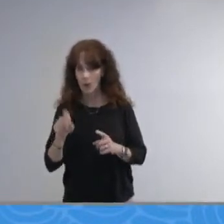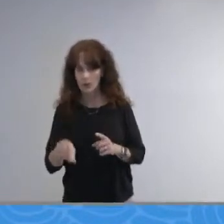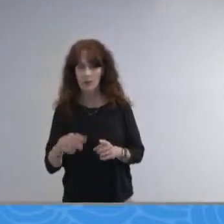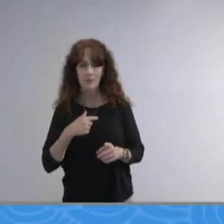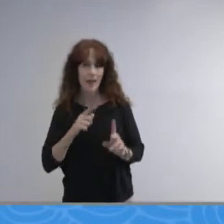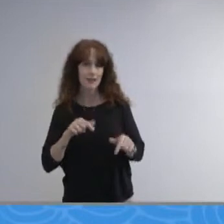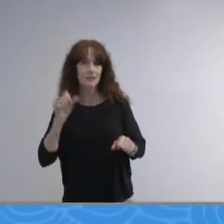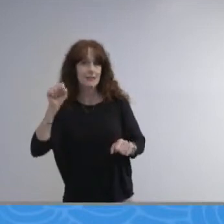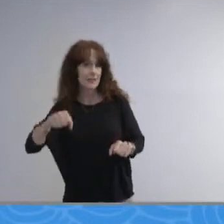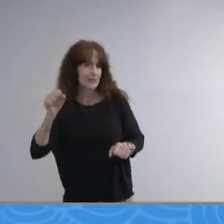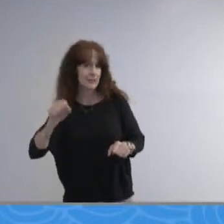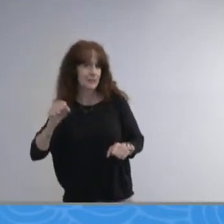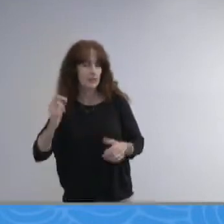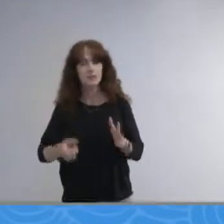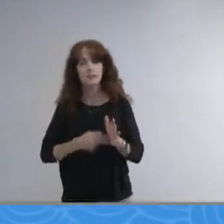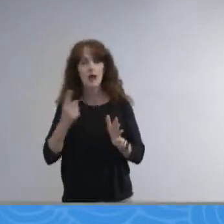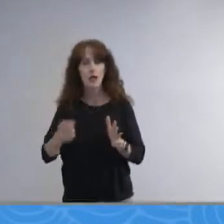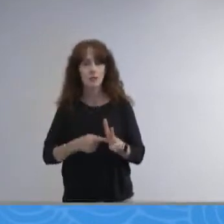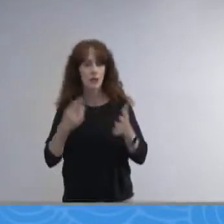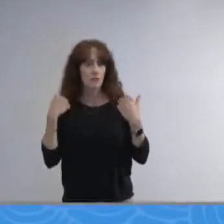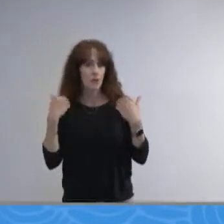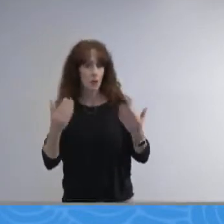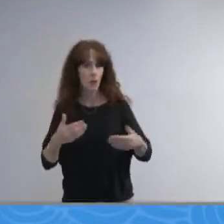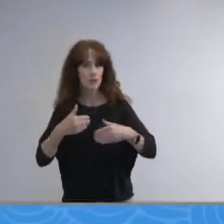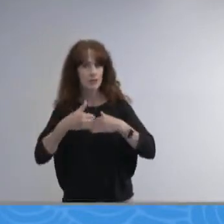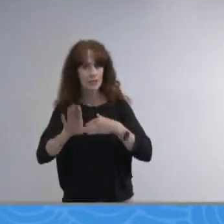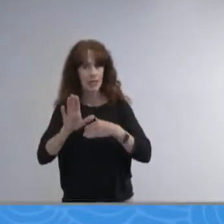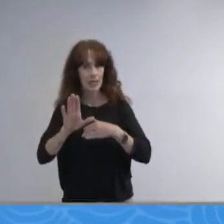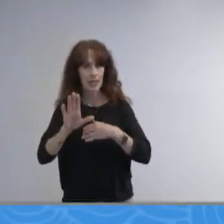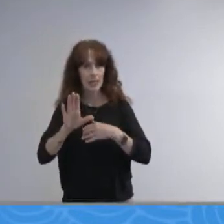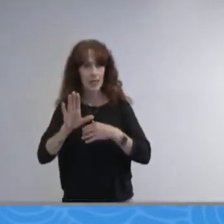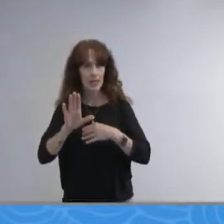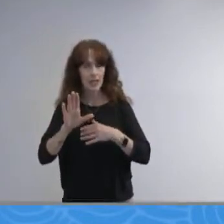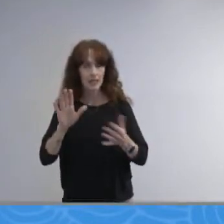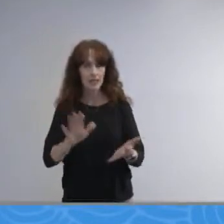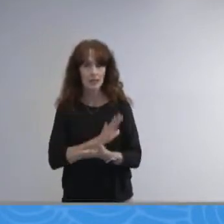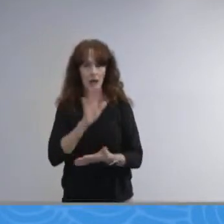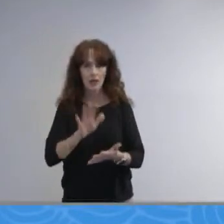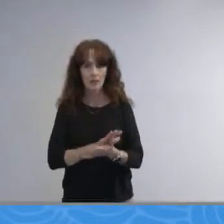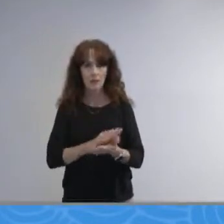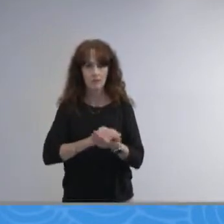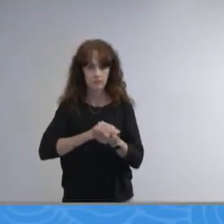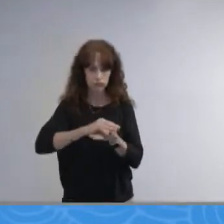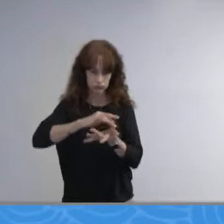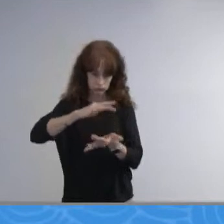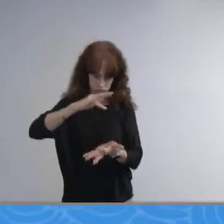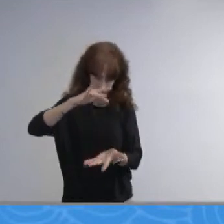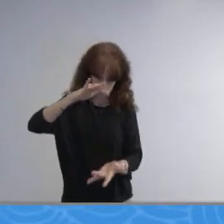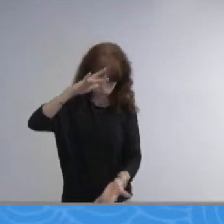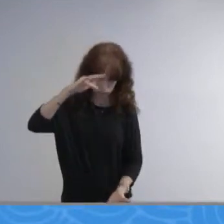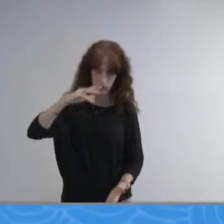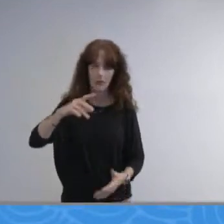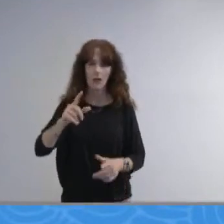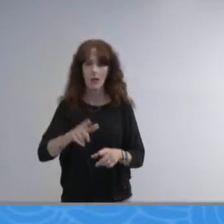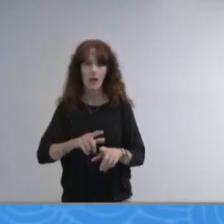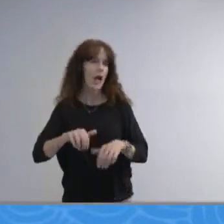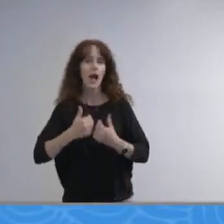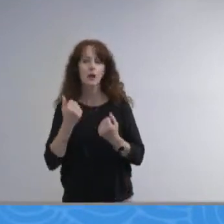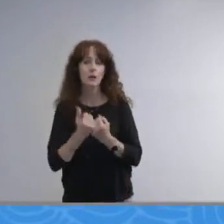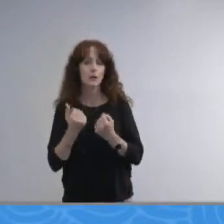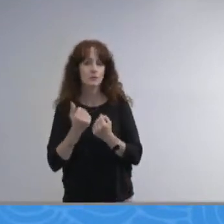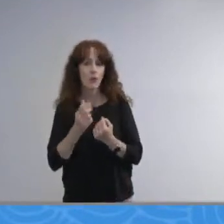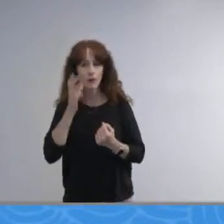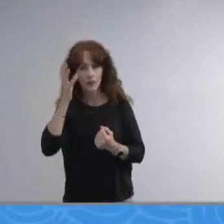answer is yes. So sometimes they go ahead and send these documents. They're extensive, they're long. So how can we support